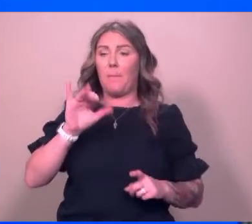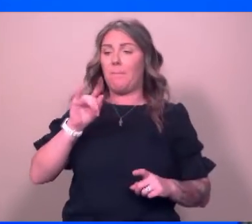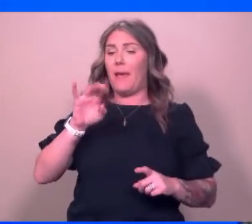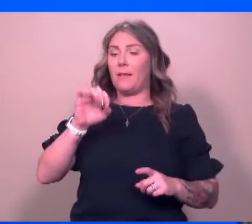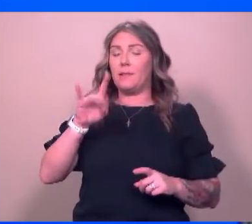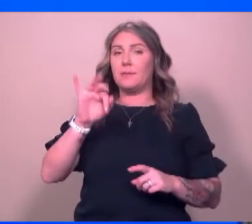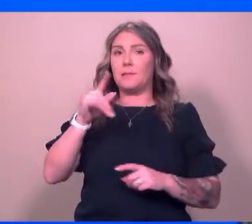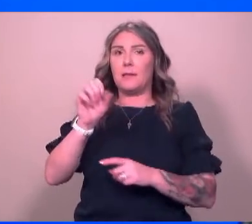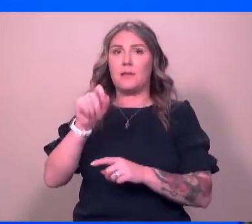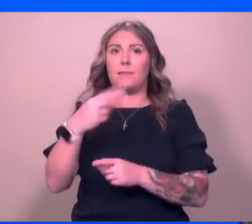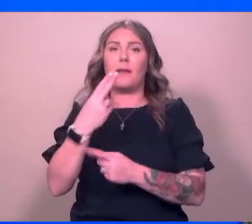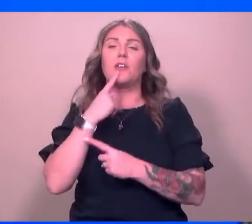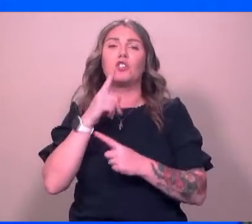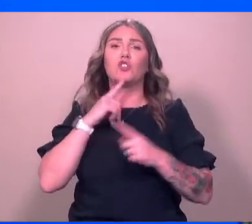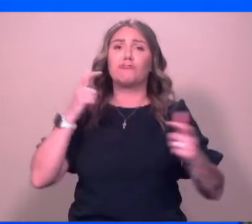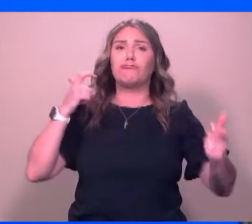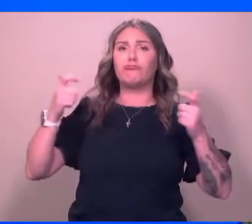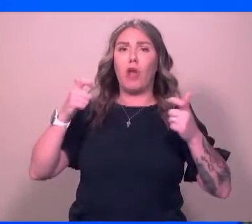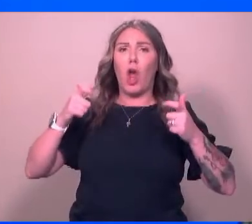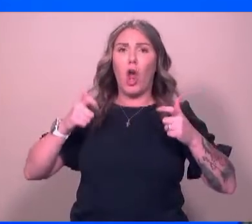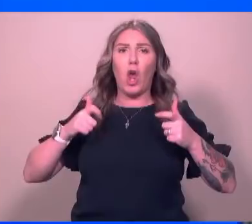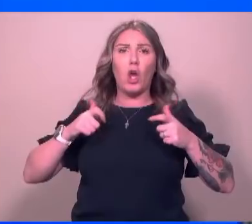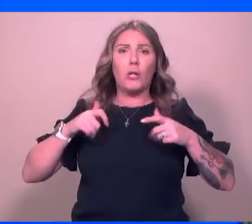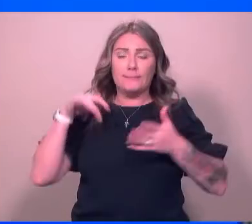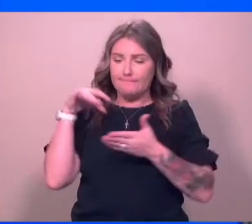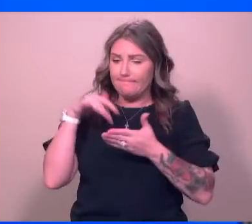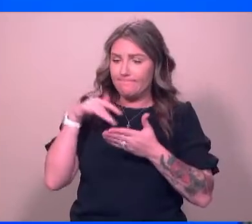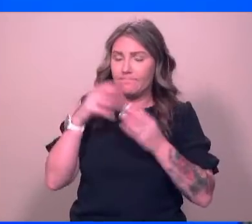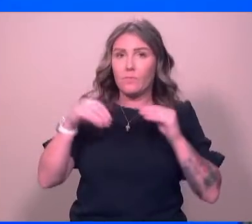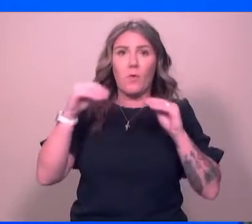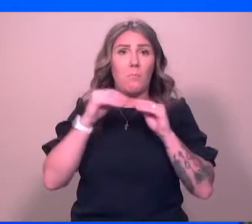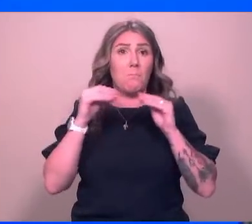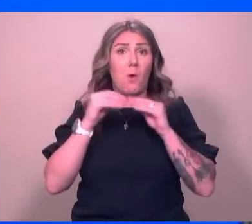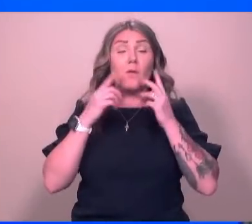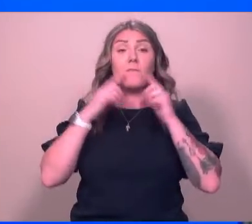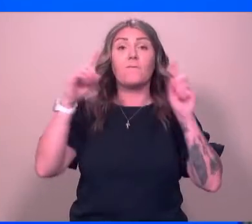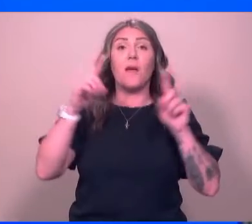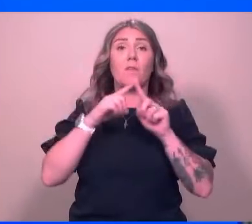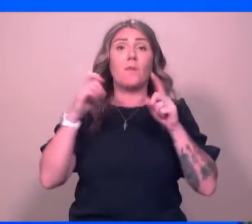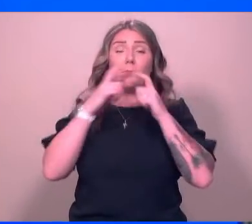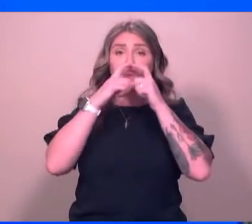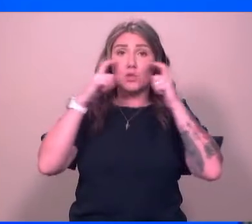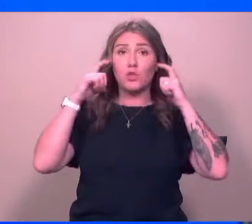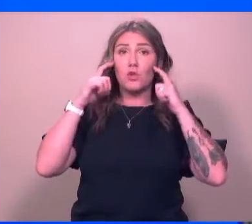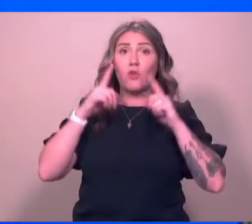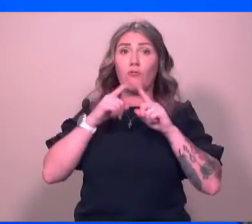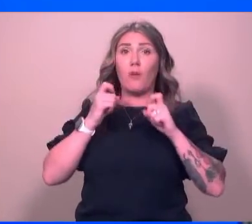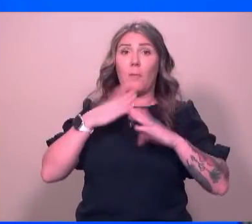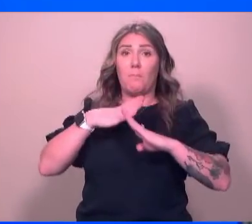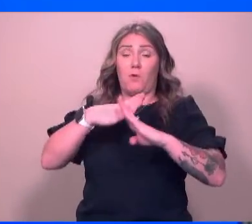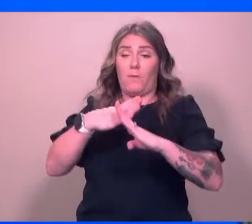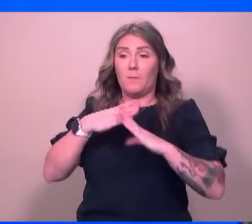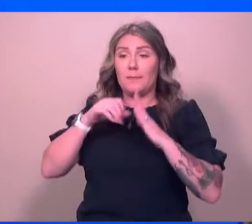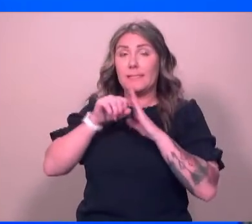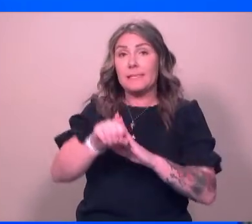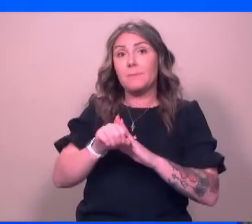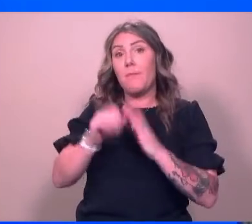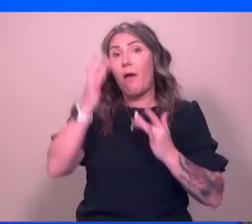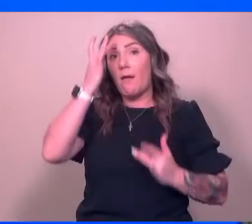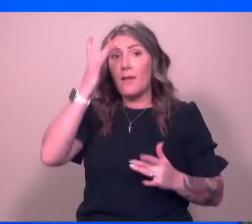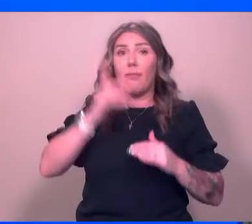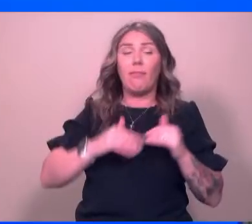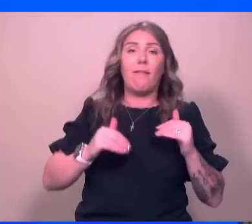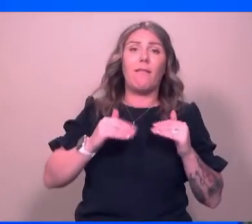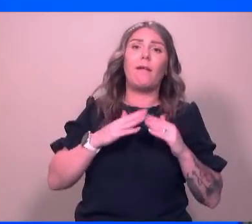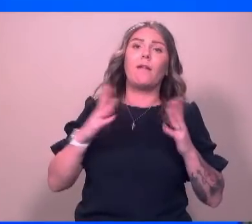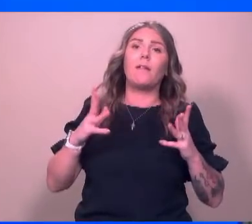randomly controlled trial, did show that there was more of an effect of a surgical mask in preventing symptomatic disease than